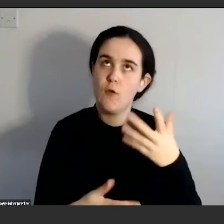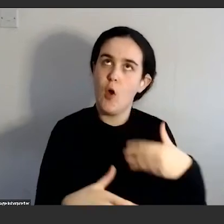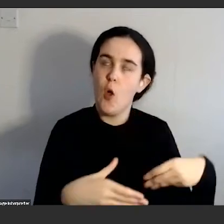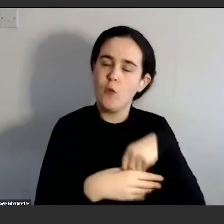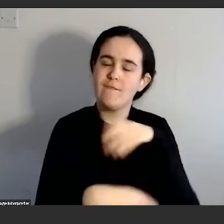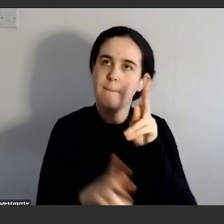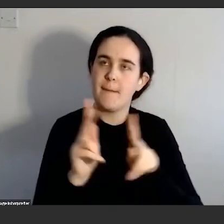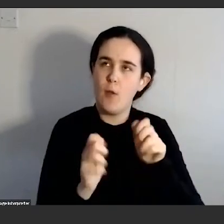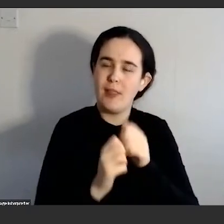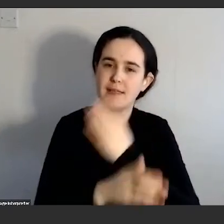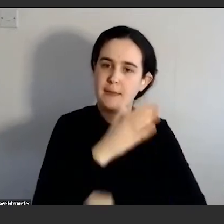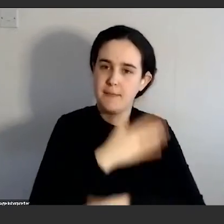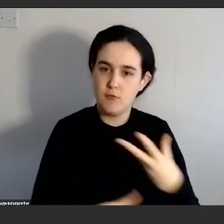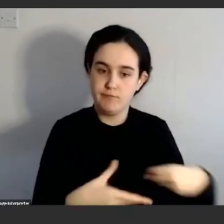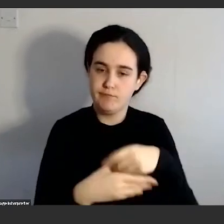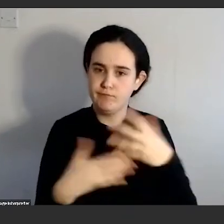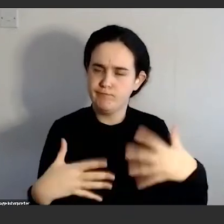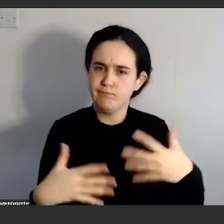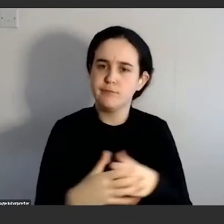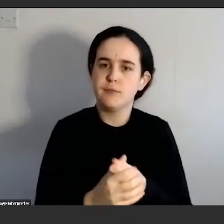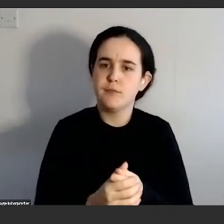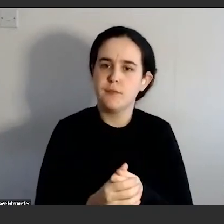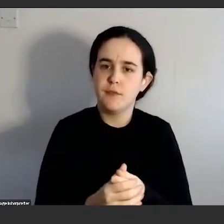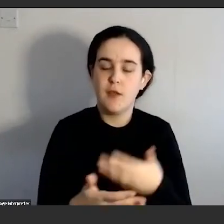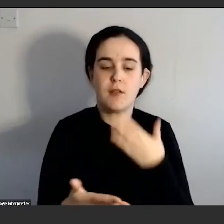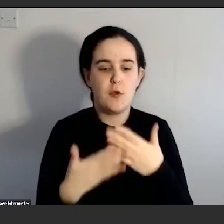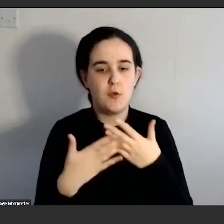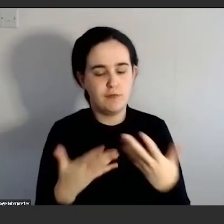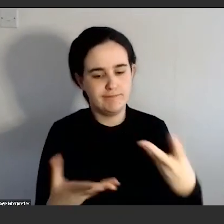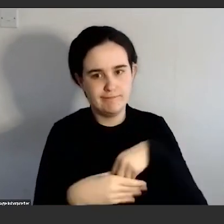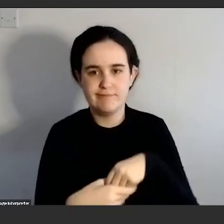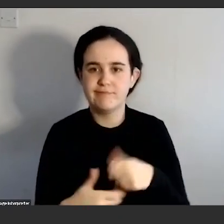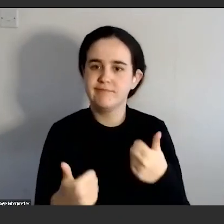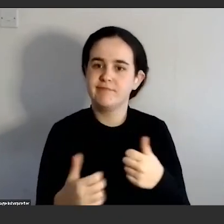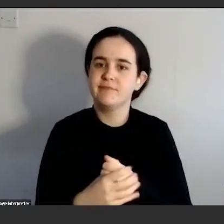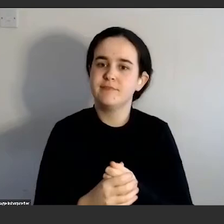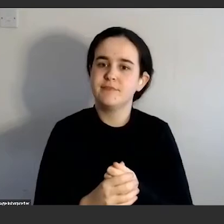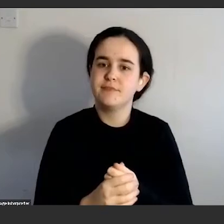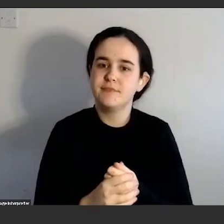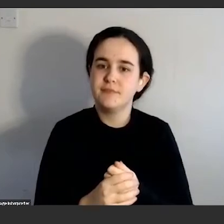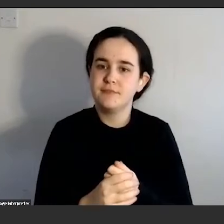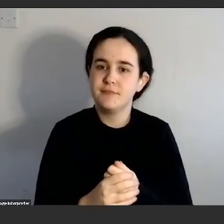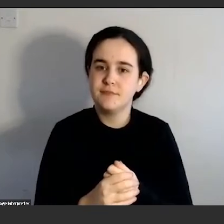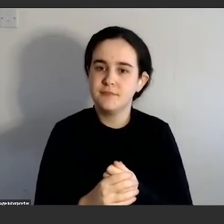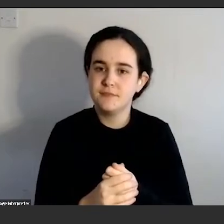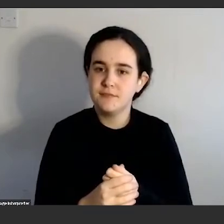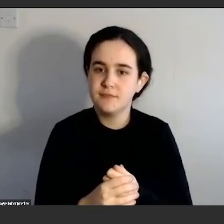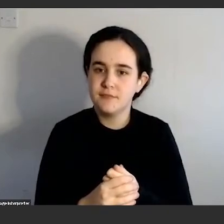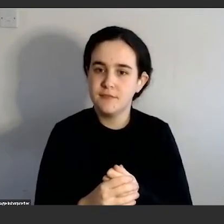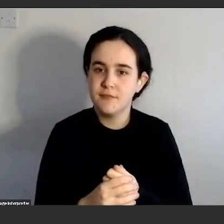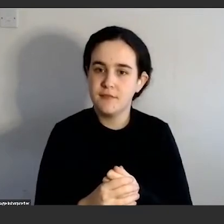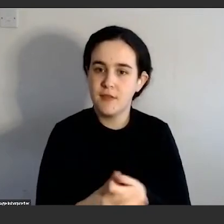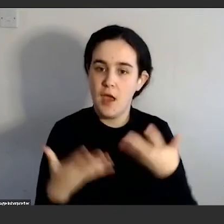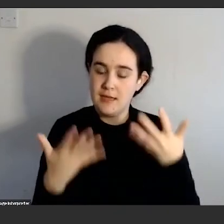You're so welcome. Moving on with our meeting and our program, we're going to be looking at advocacy and the benefits of